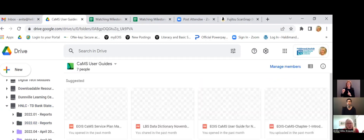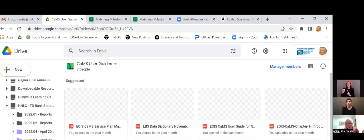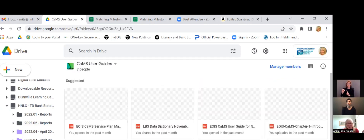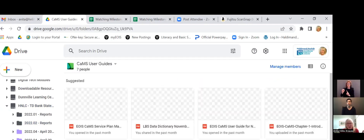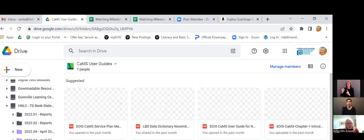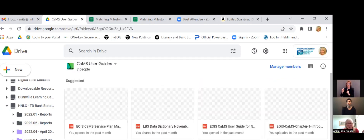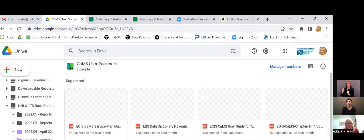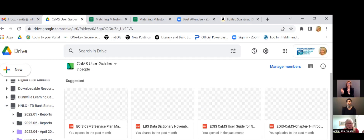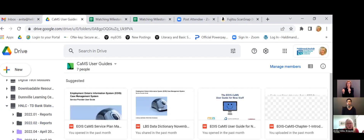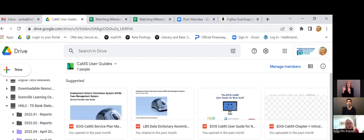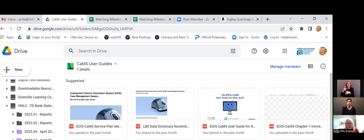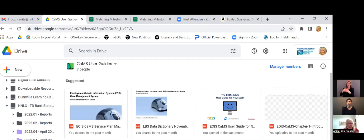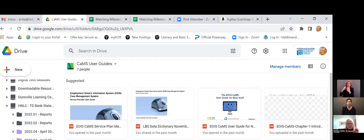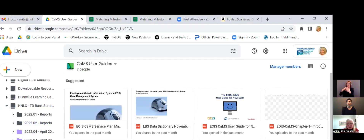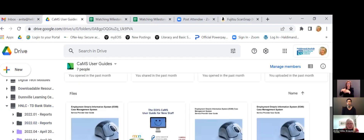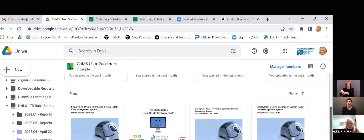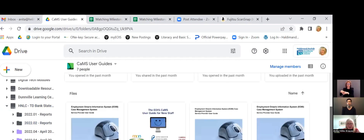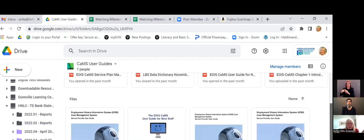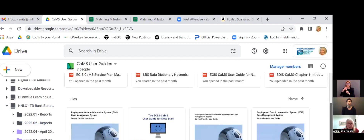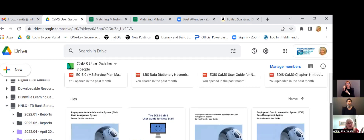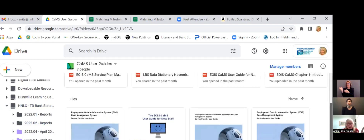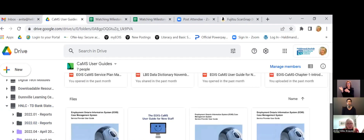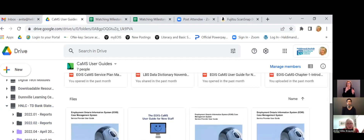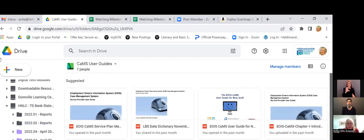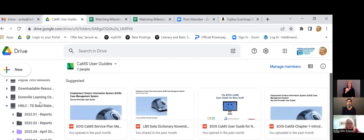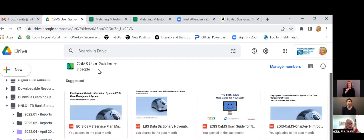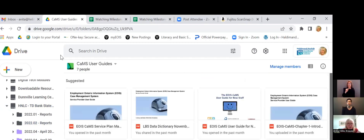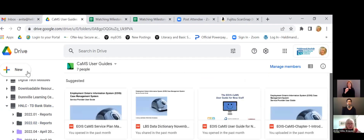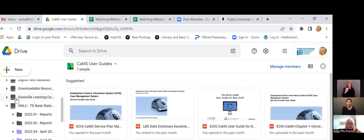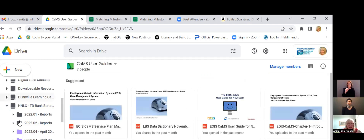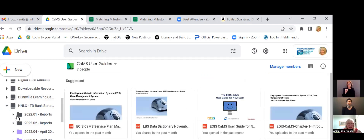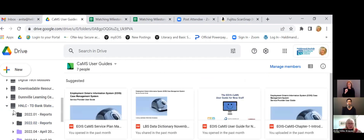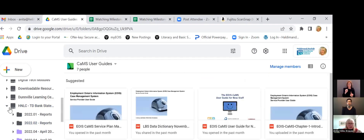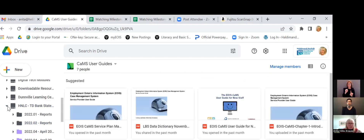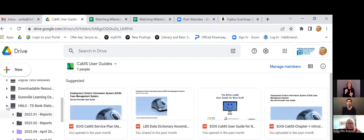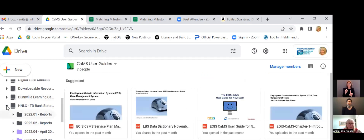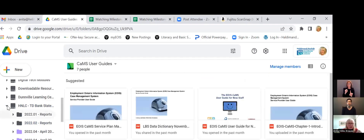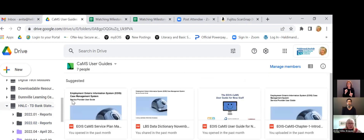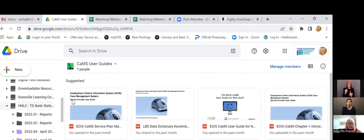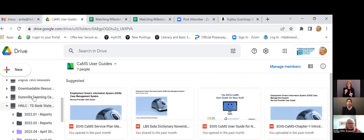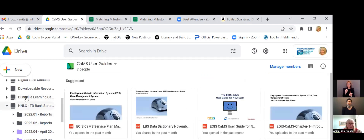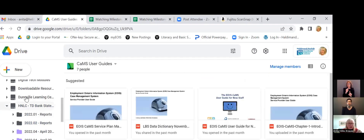guides, make them easily accessible, especially for newer staff.